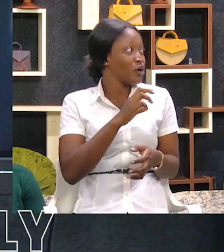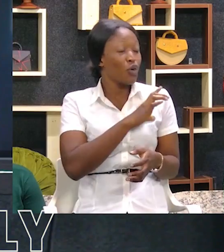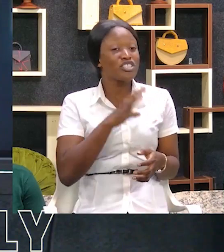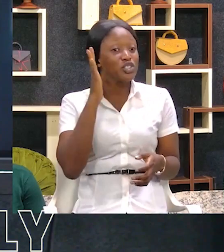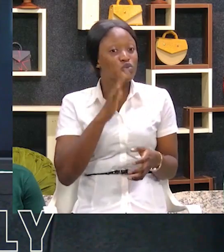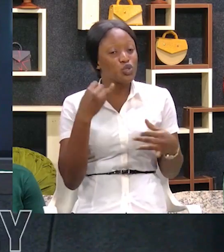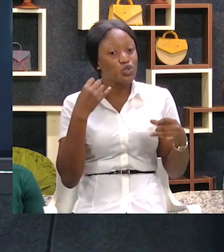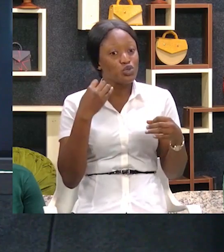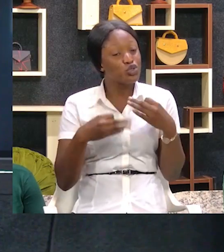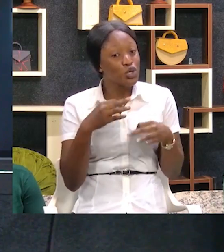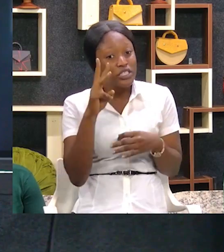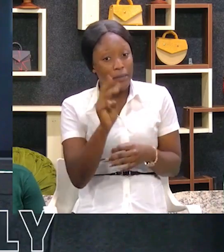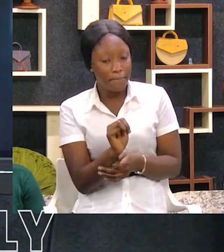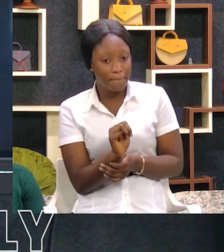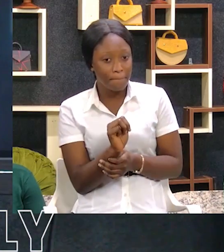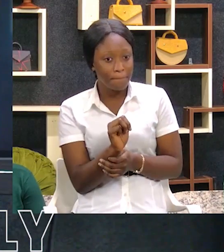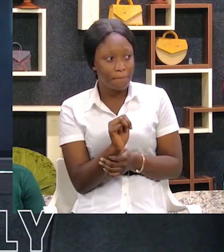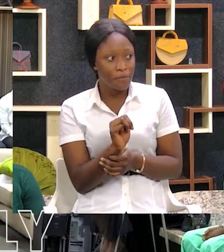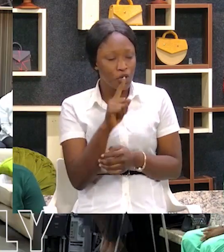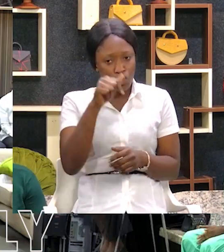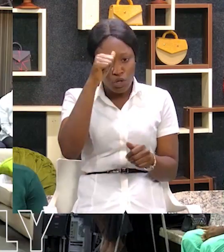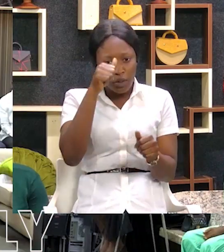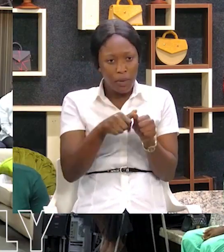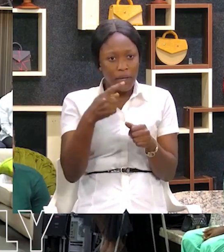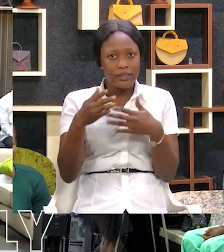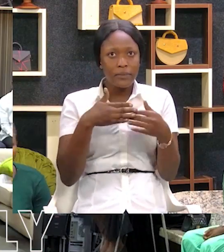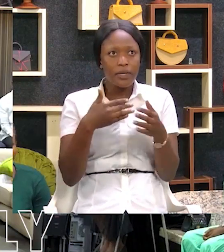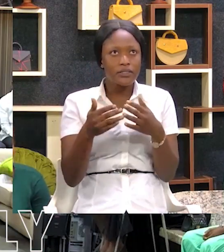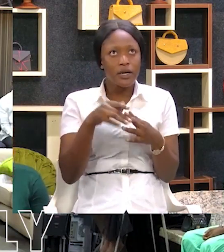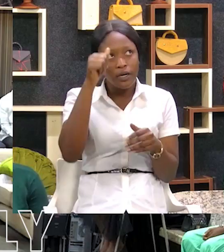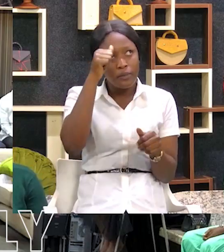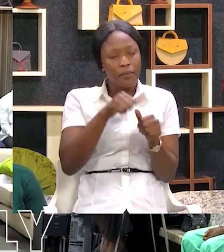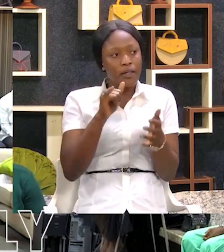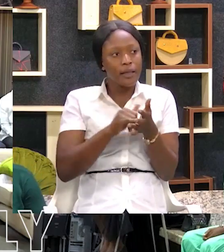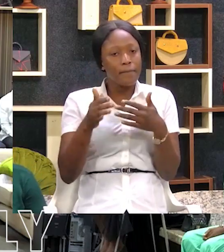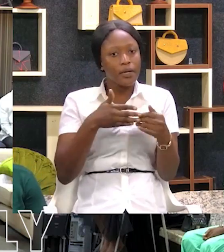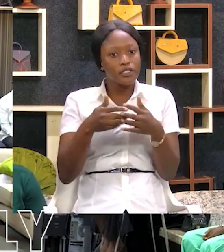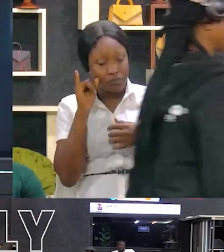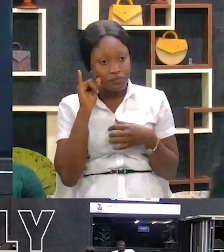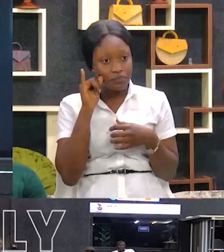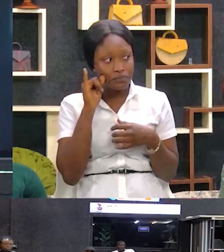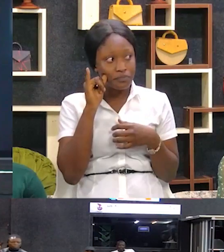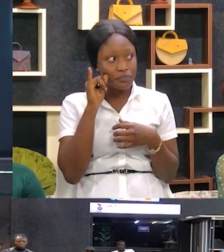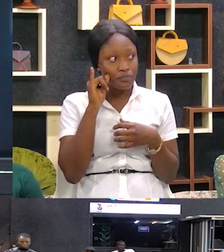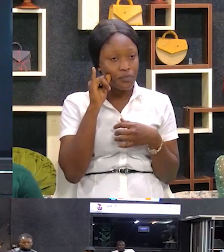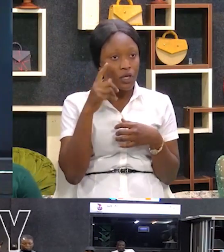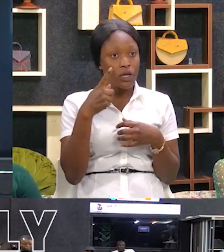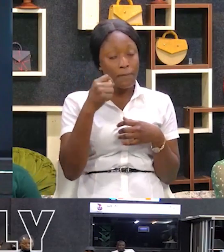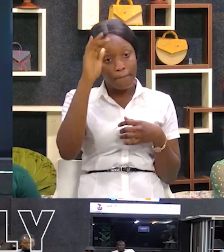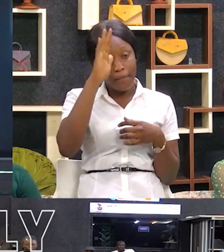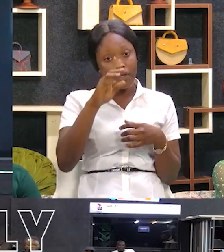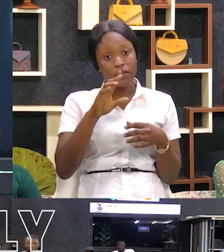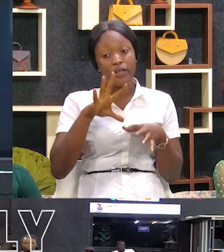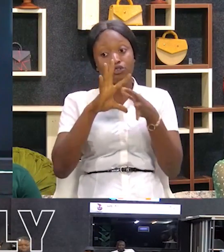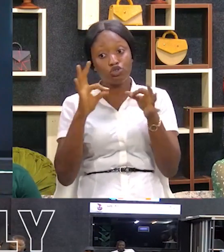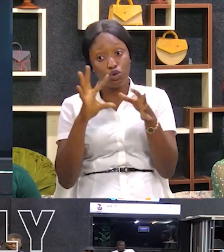We now remember the case, consultant. I give me update about one case where we do of that my sister. Yesterday, ordinary president, this